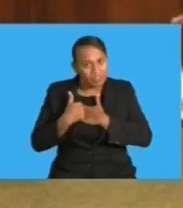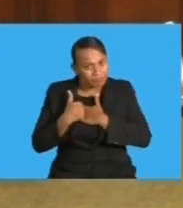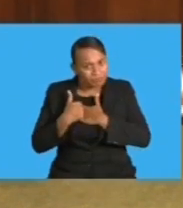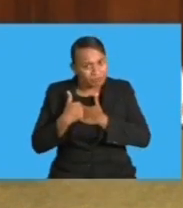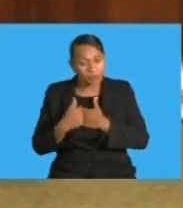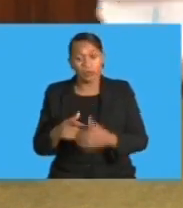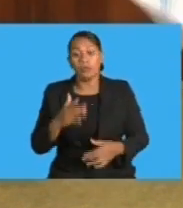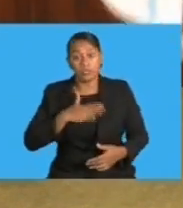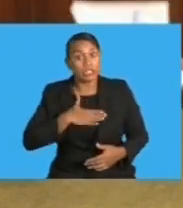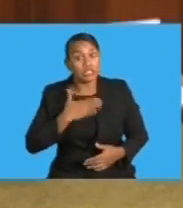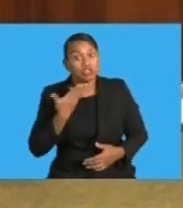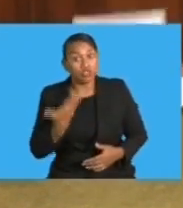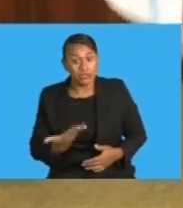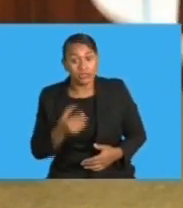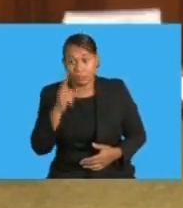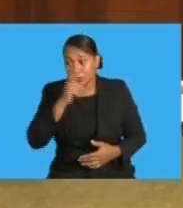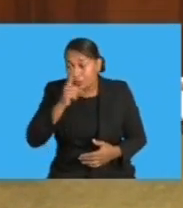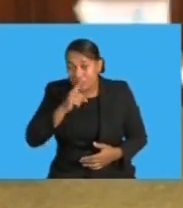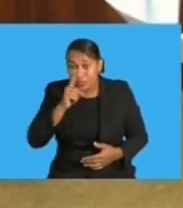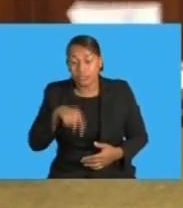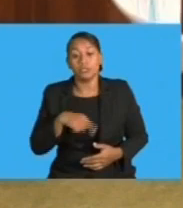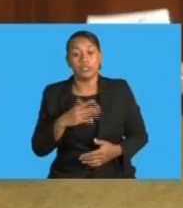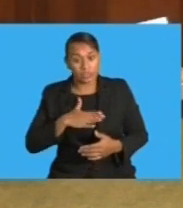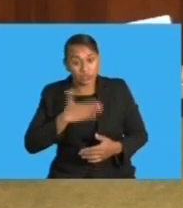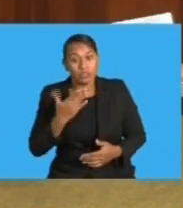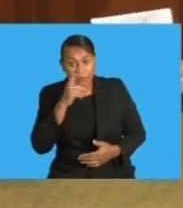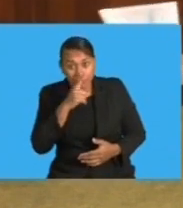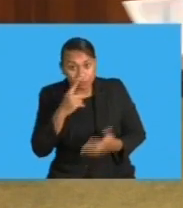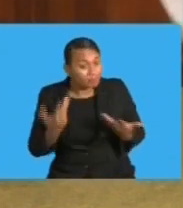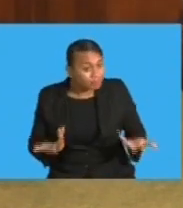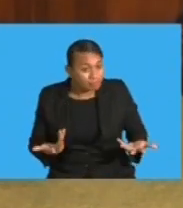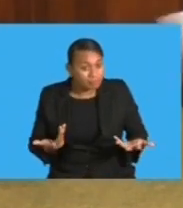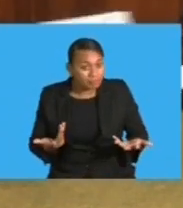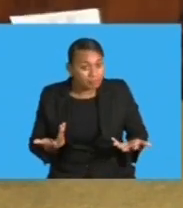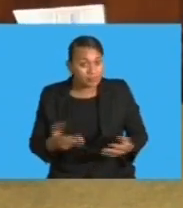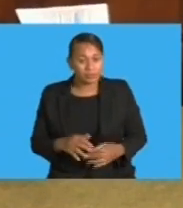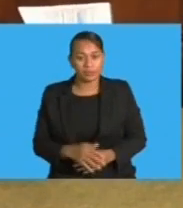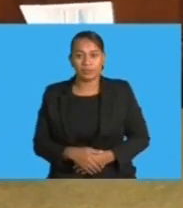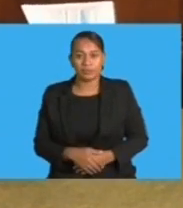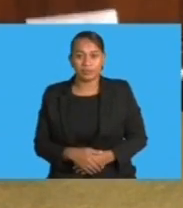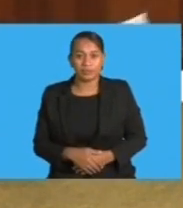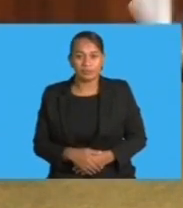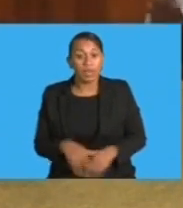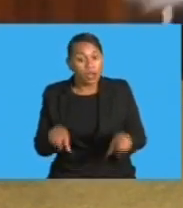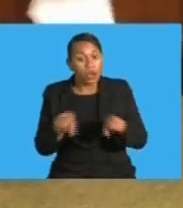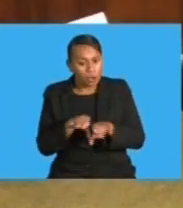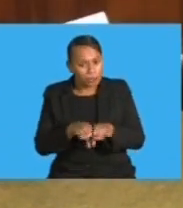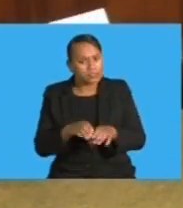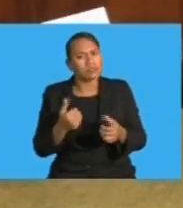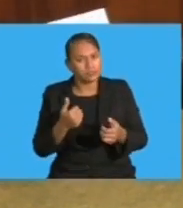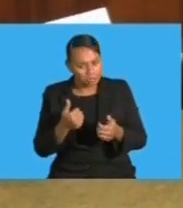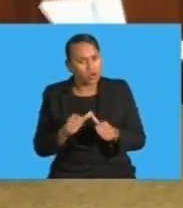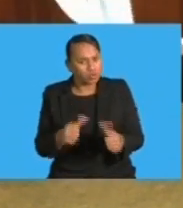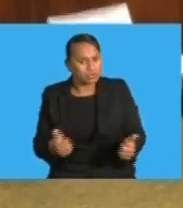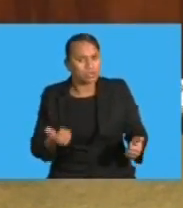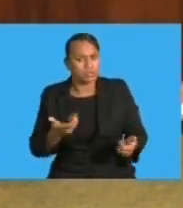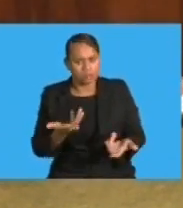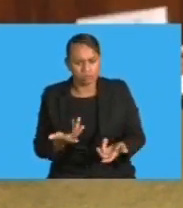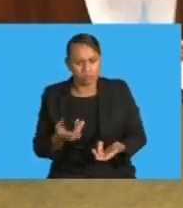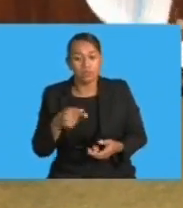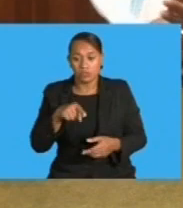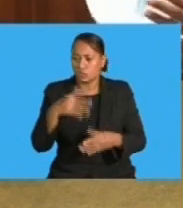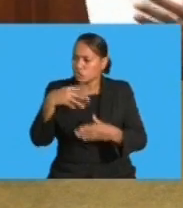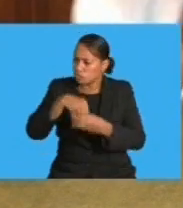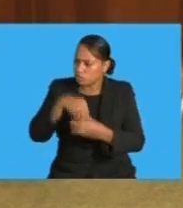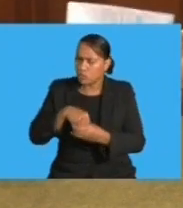of the public. Common good, common good, common good. Because within that time, they can assess whether it